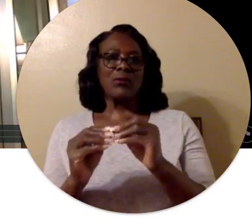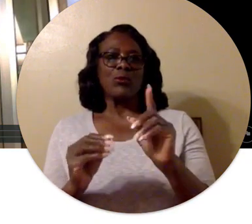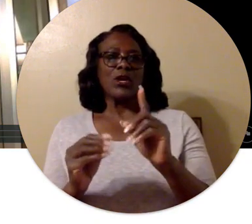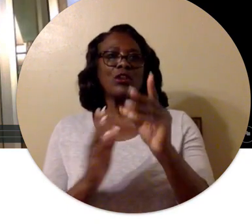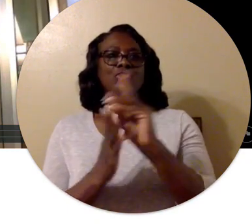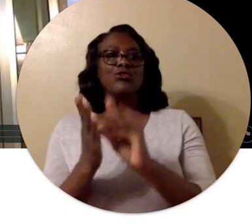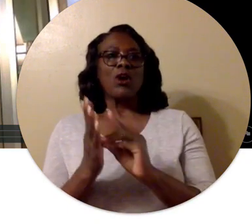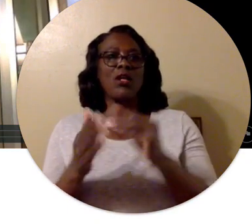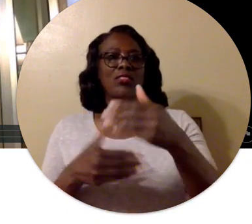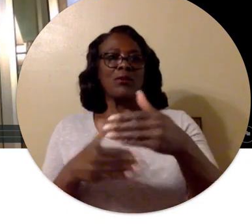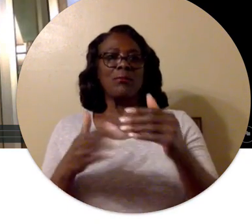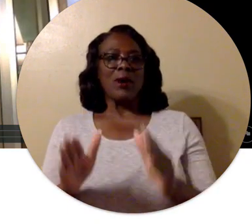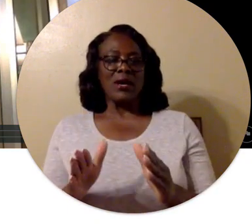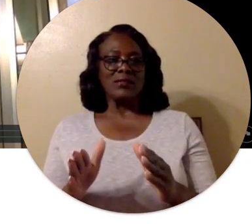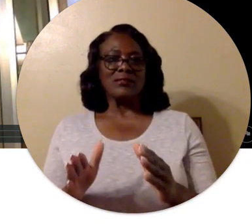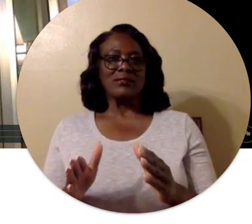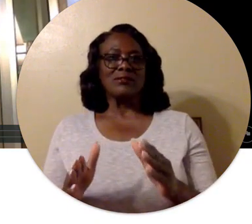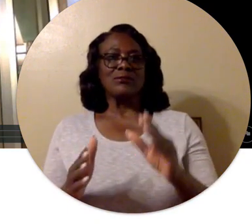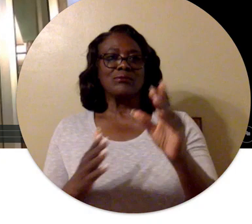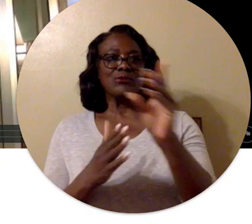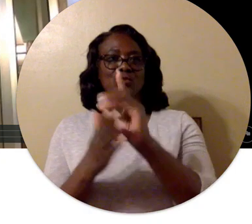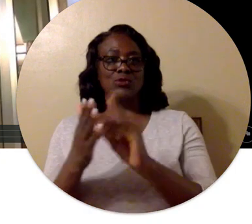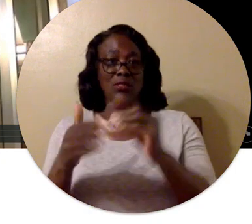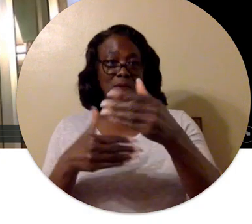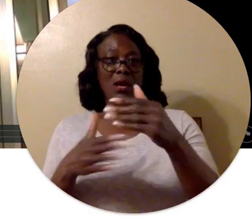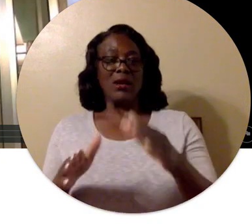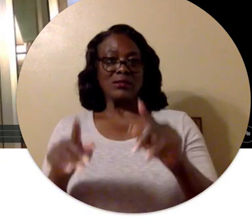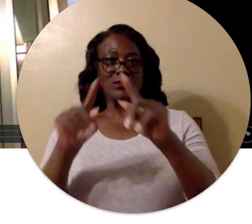box. So we've got my box